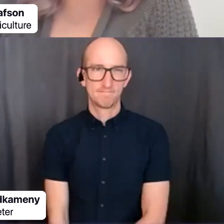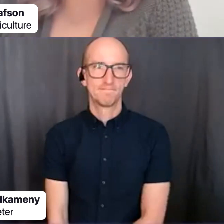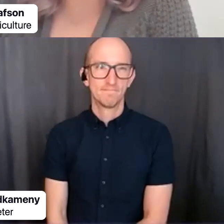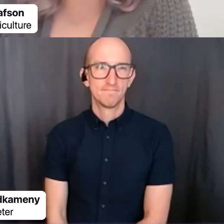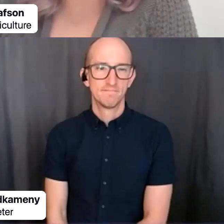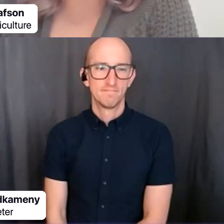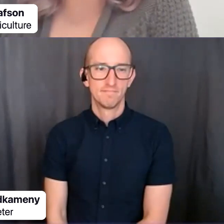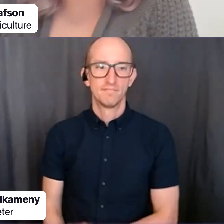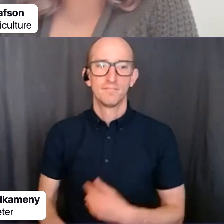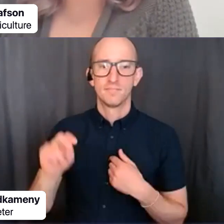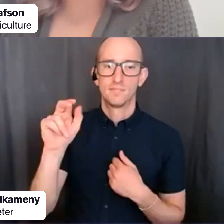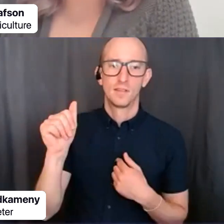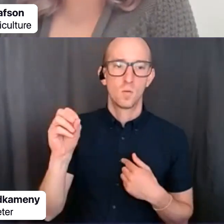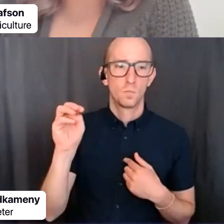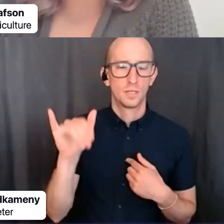Okay.